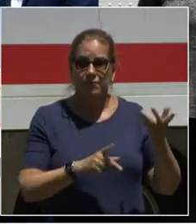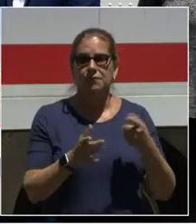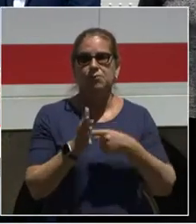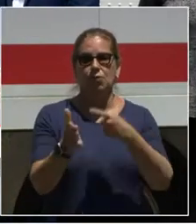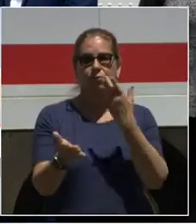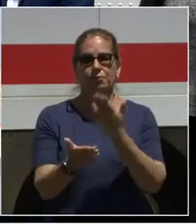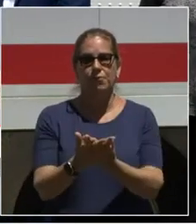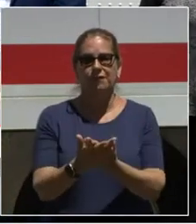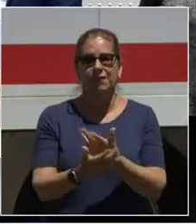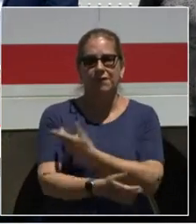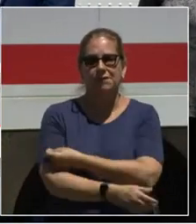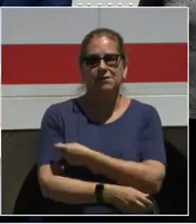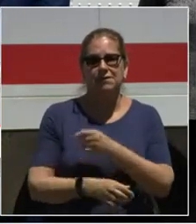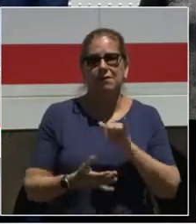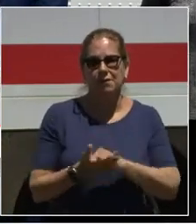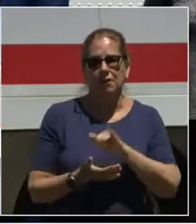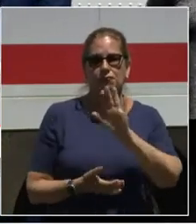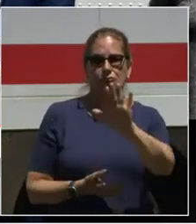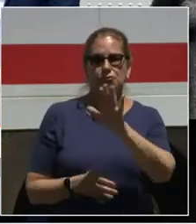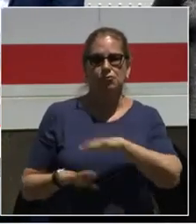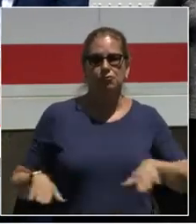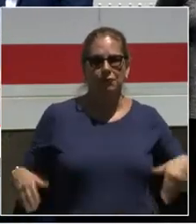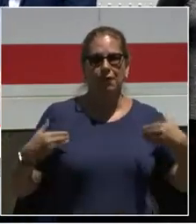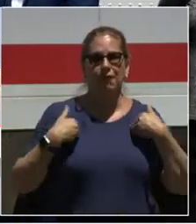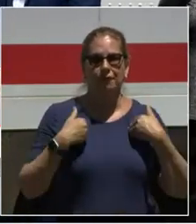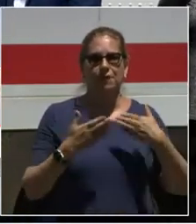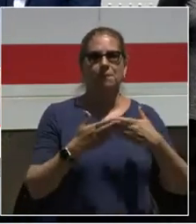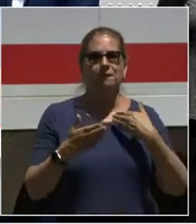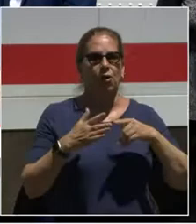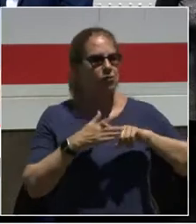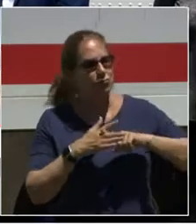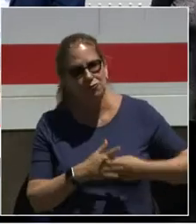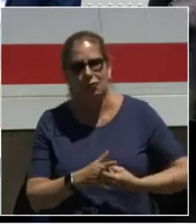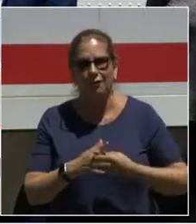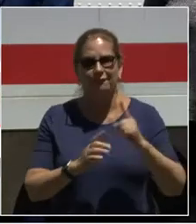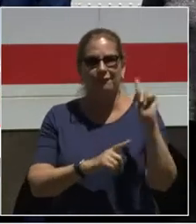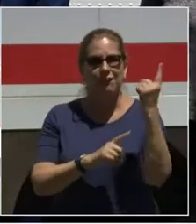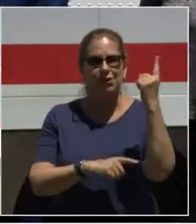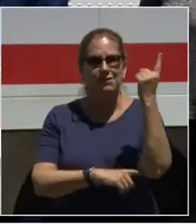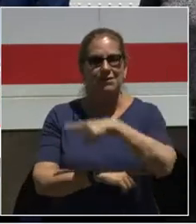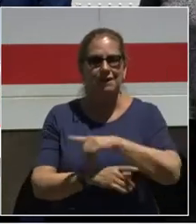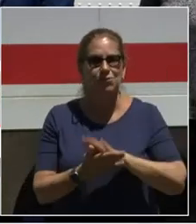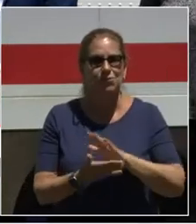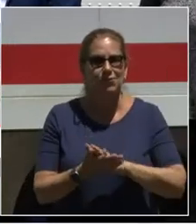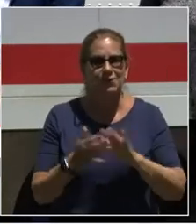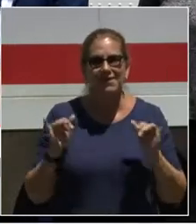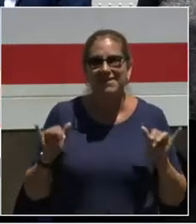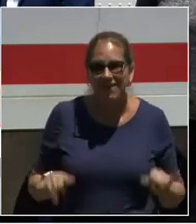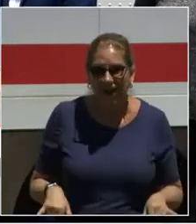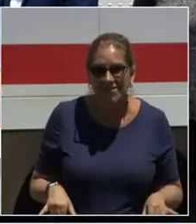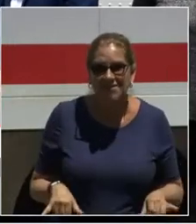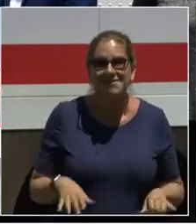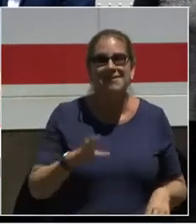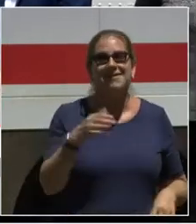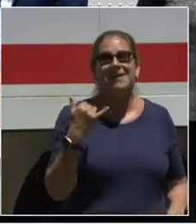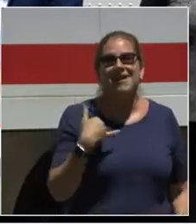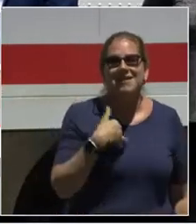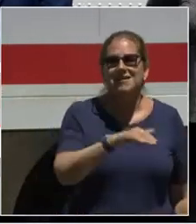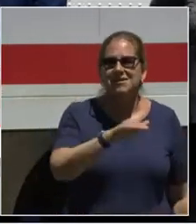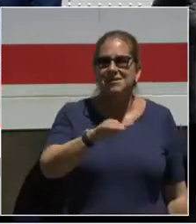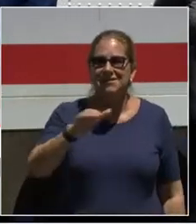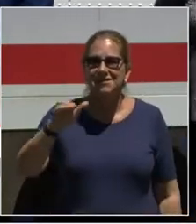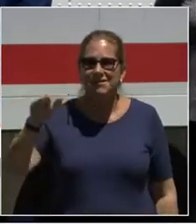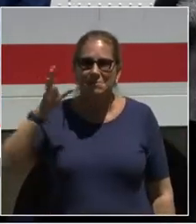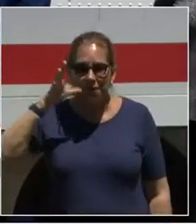child misses a single day of school. So we're going to be notifying parents about the need to get up to date beforehand. We will have messages in the